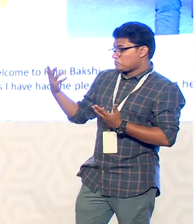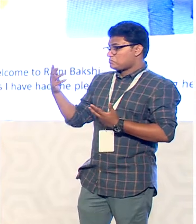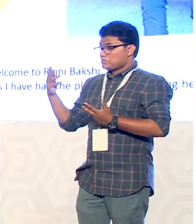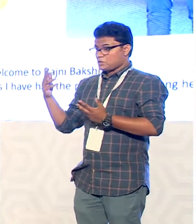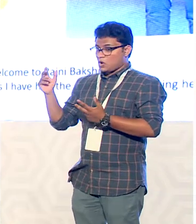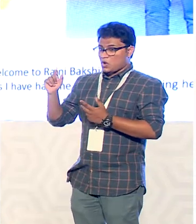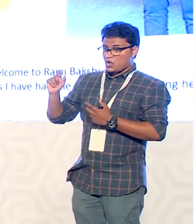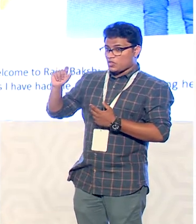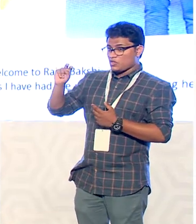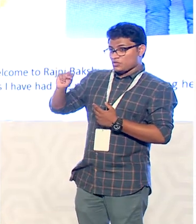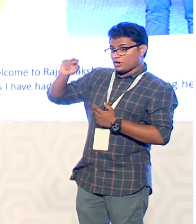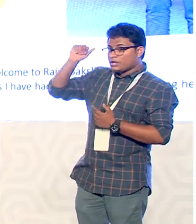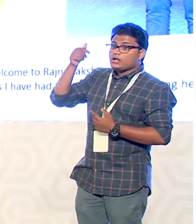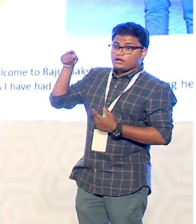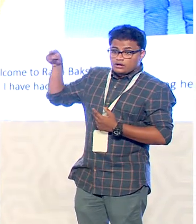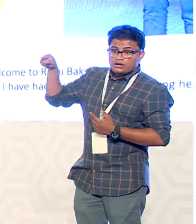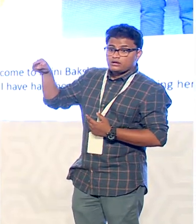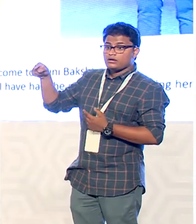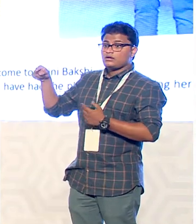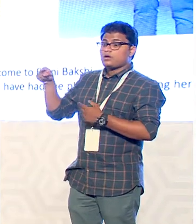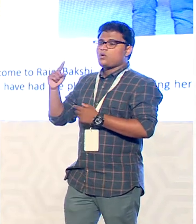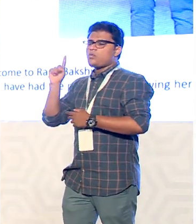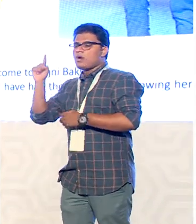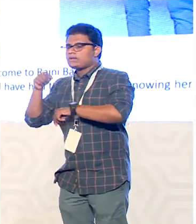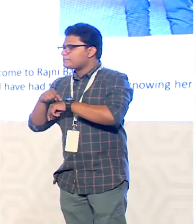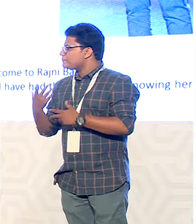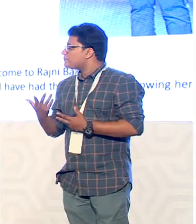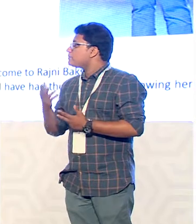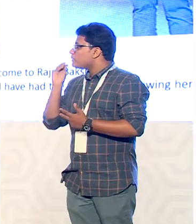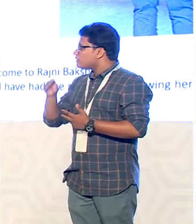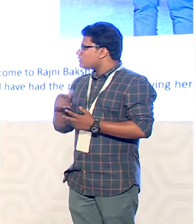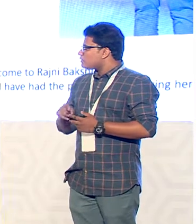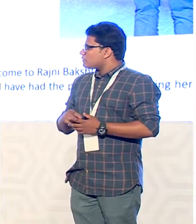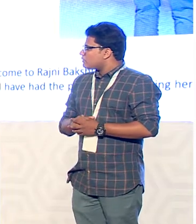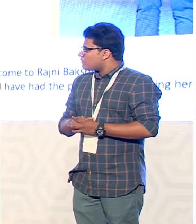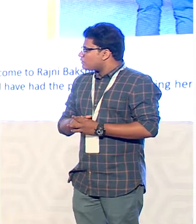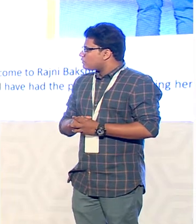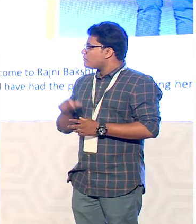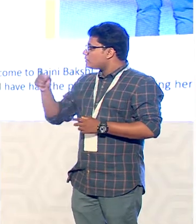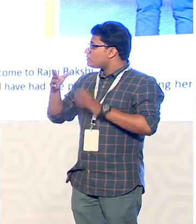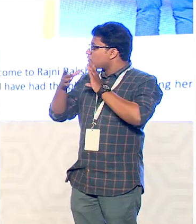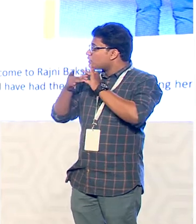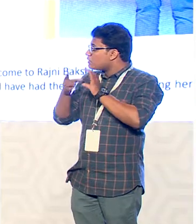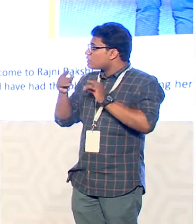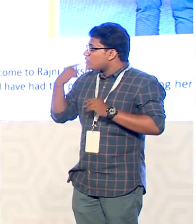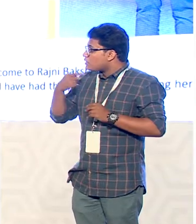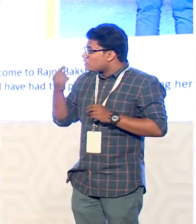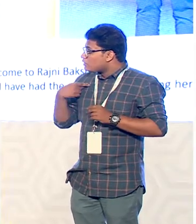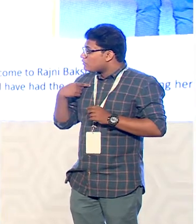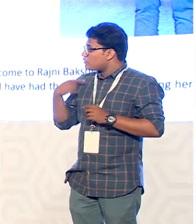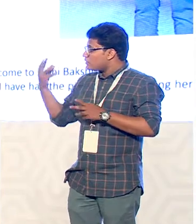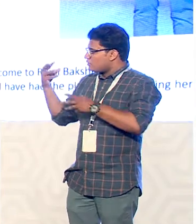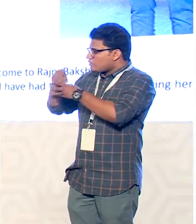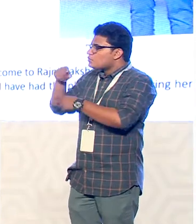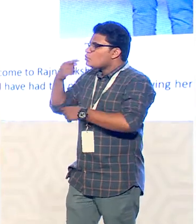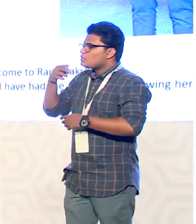India. And there is a moment where the hero of the story, who is the incarnation of